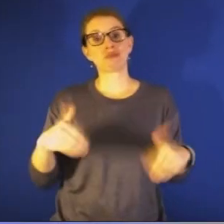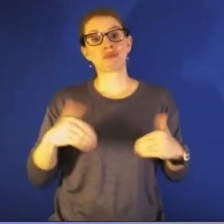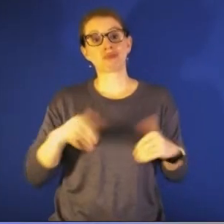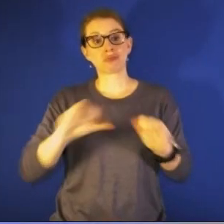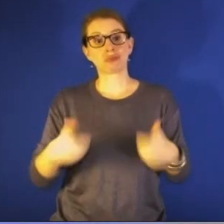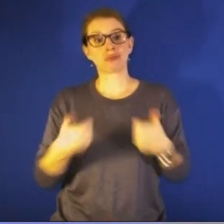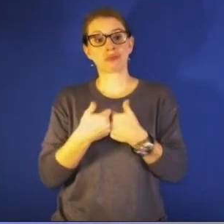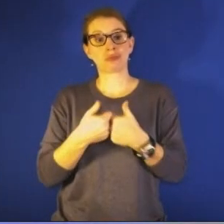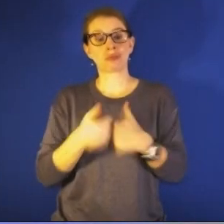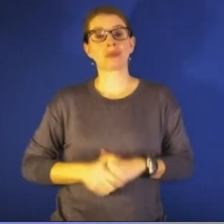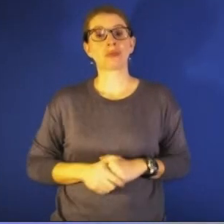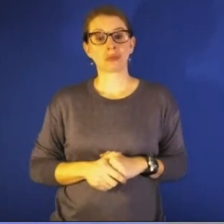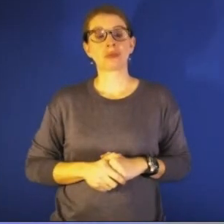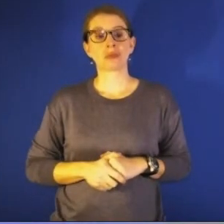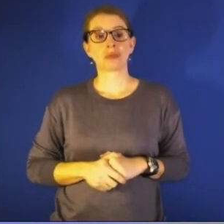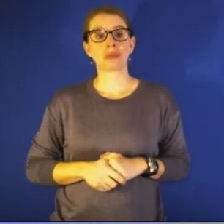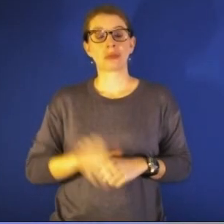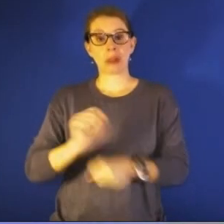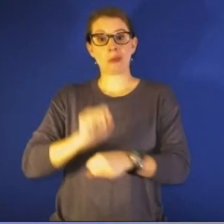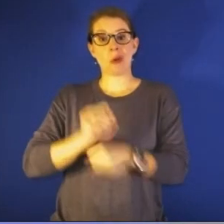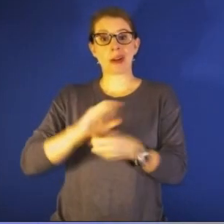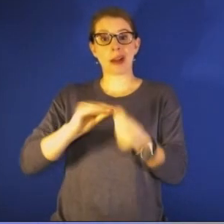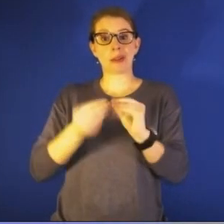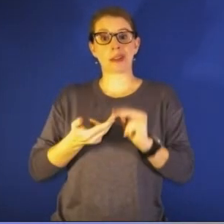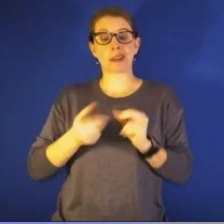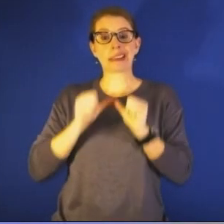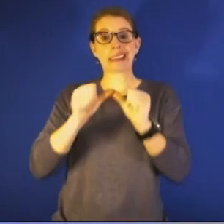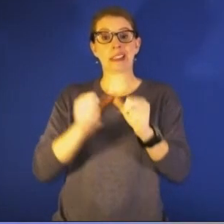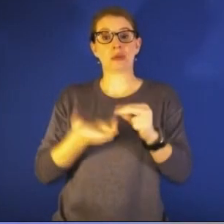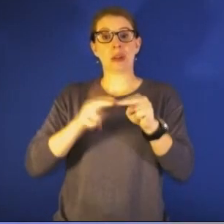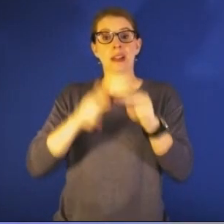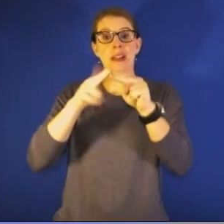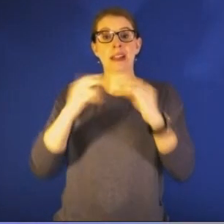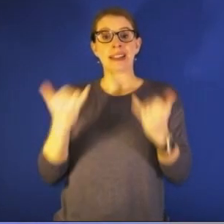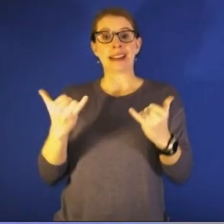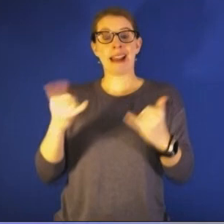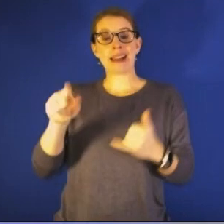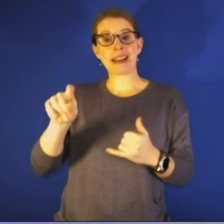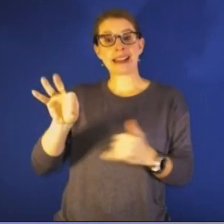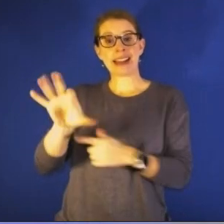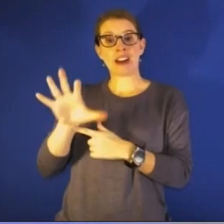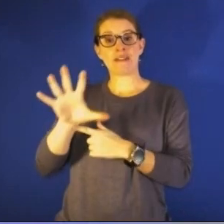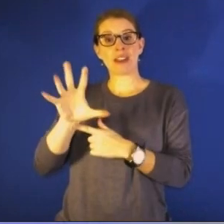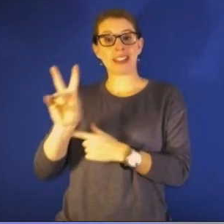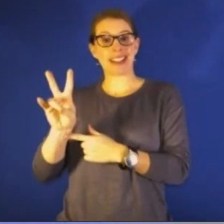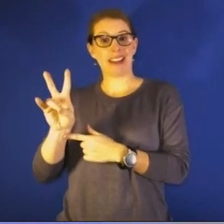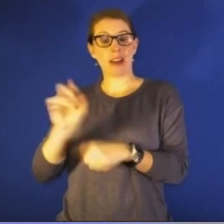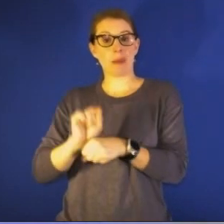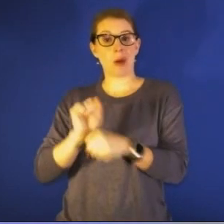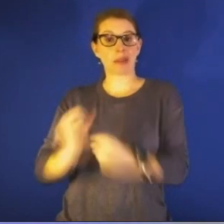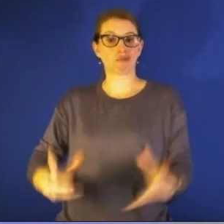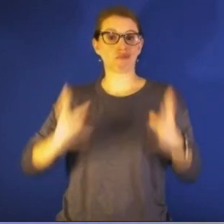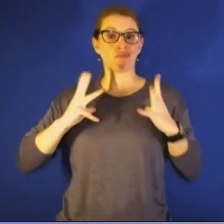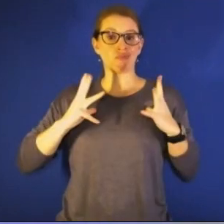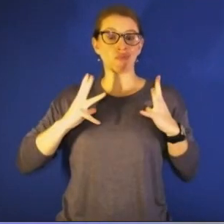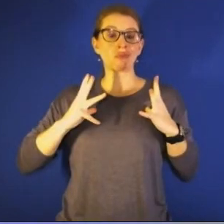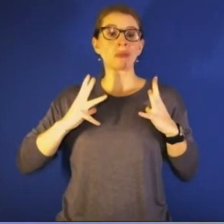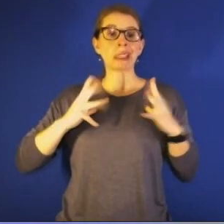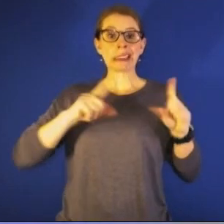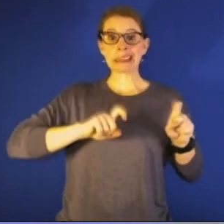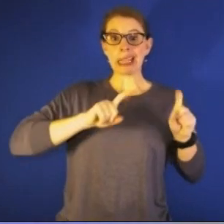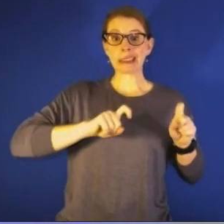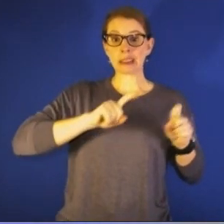say, Hawkeye, our employee numbers continue to rise too. Today we're up to 957 employees who are out either being tested or with COVID,